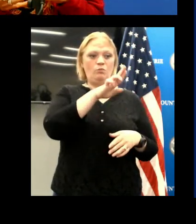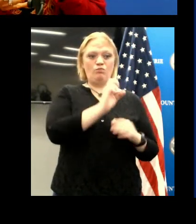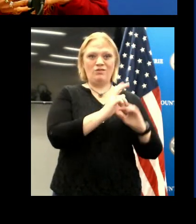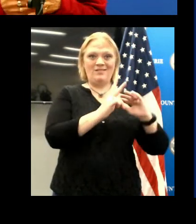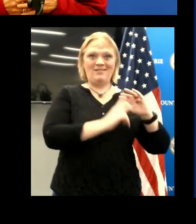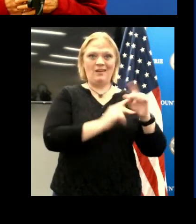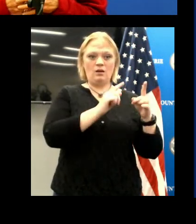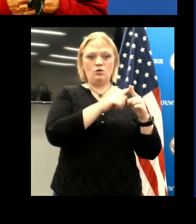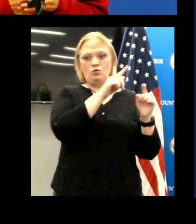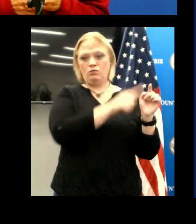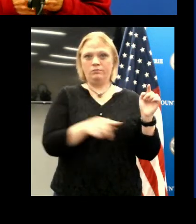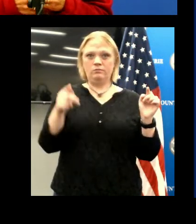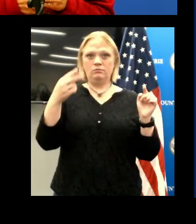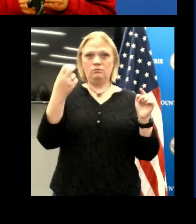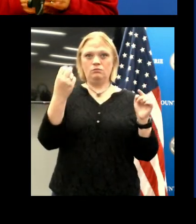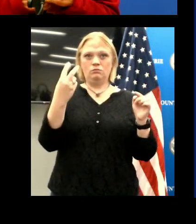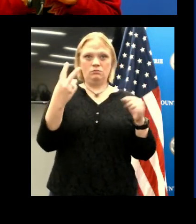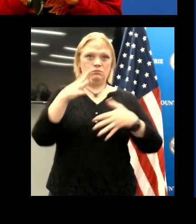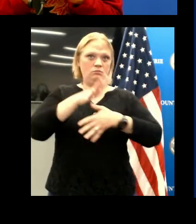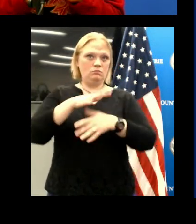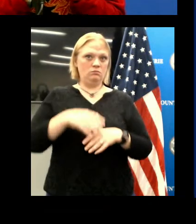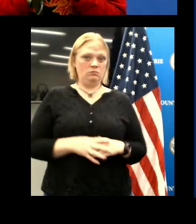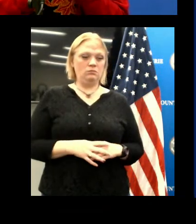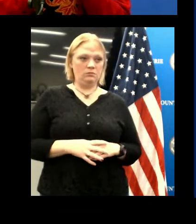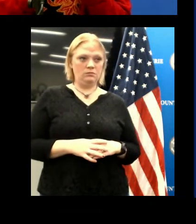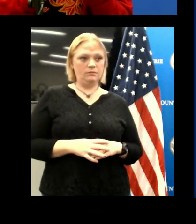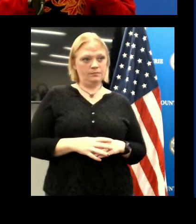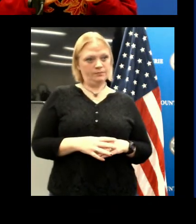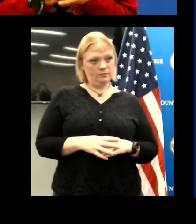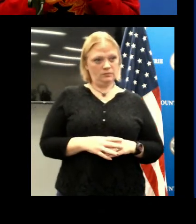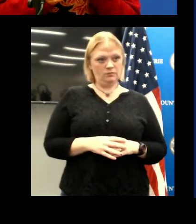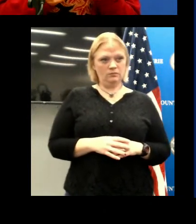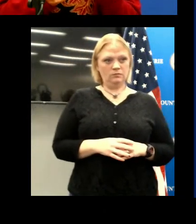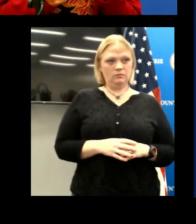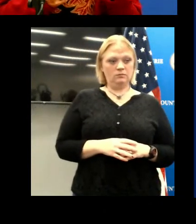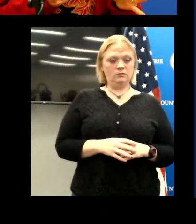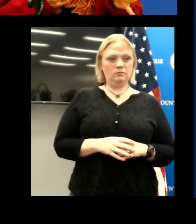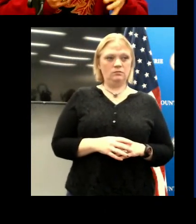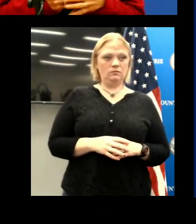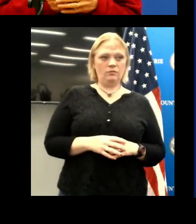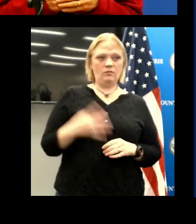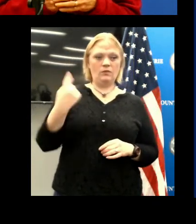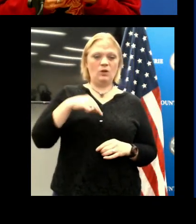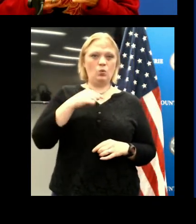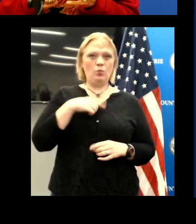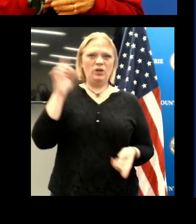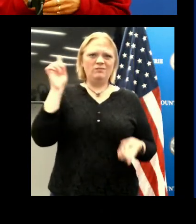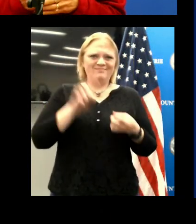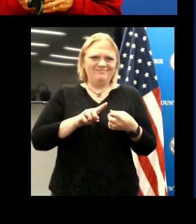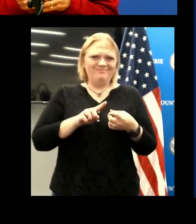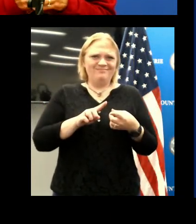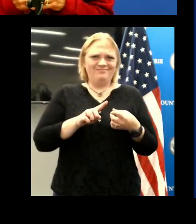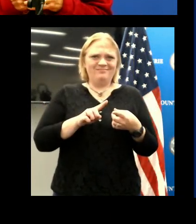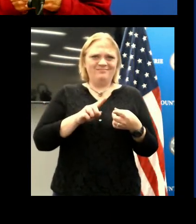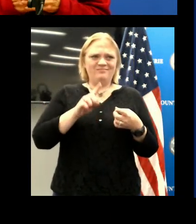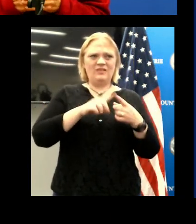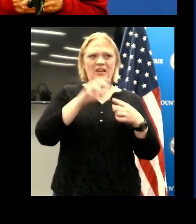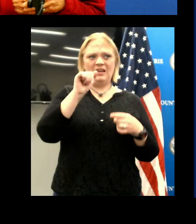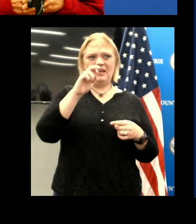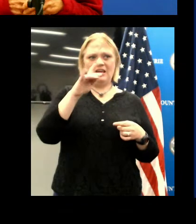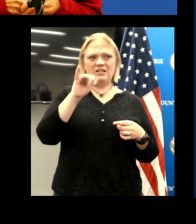want to emphasize that. We are, and then we are just cut down our antibody testing to just once a